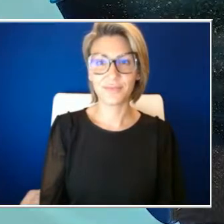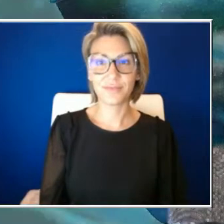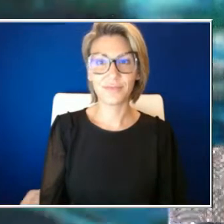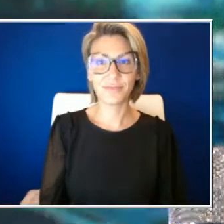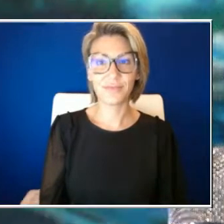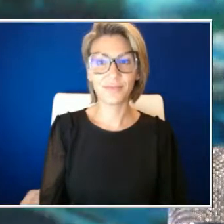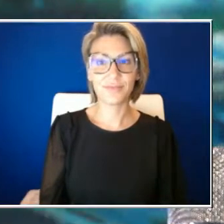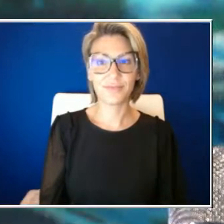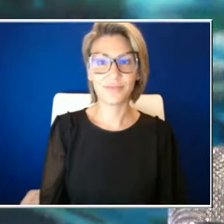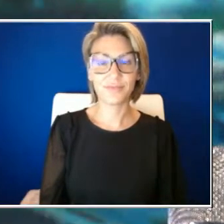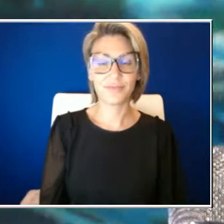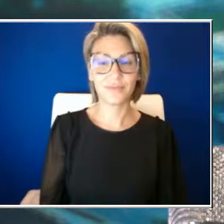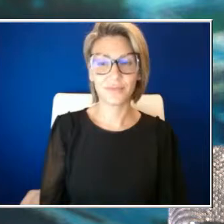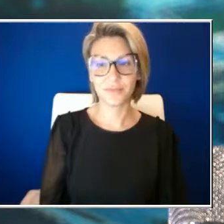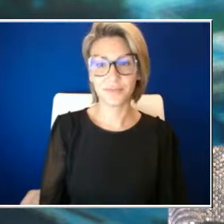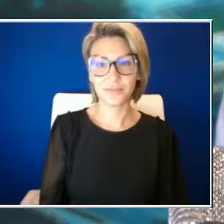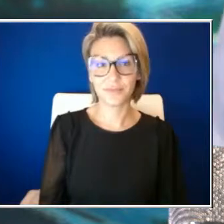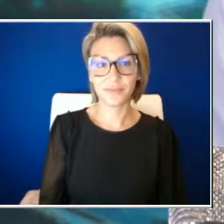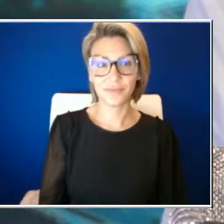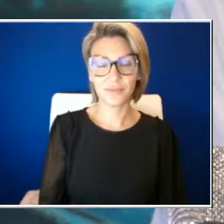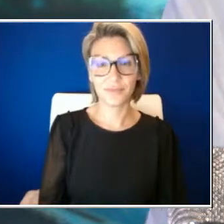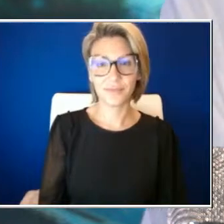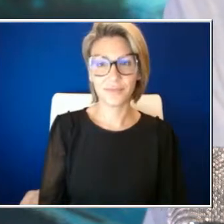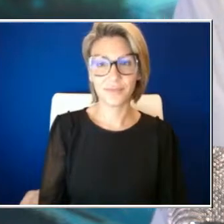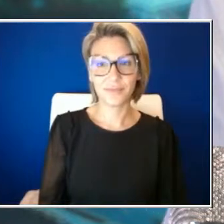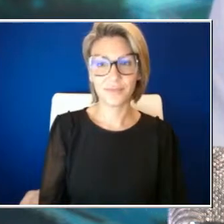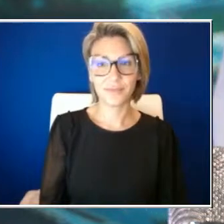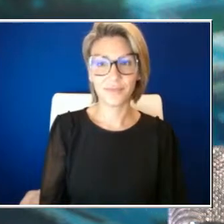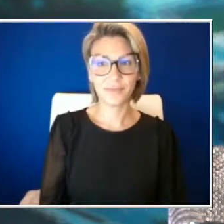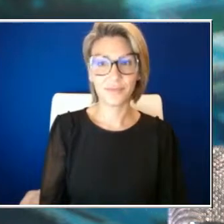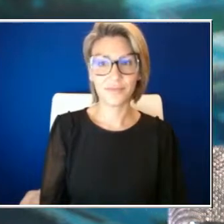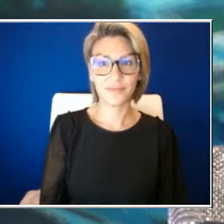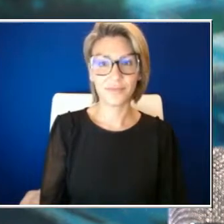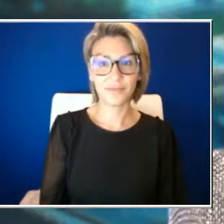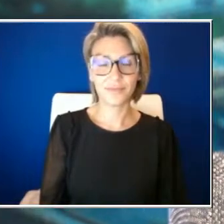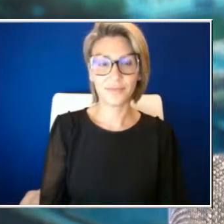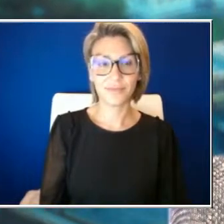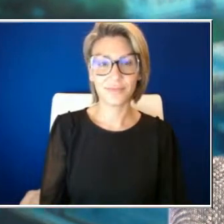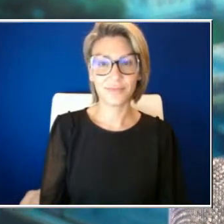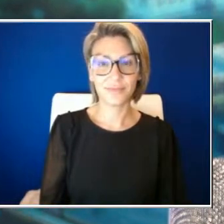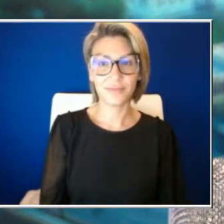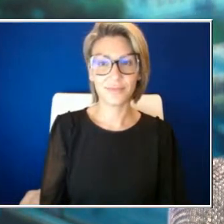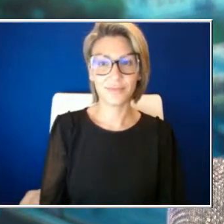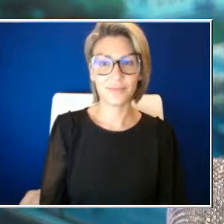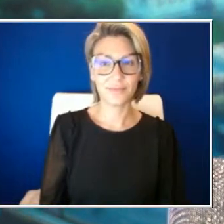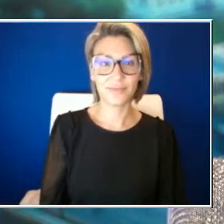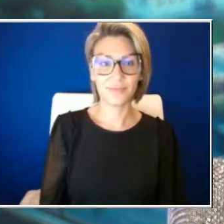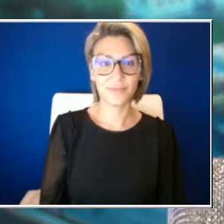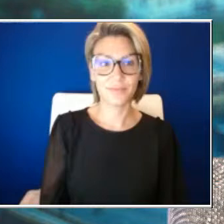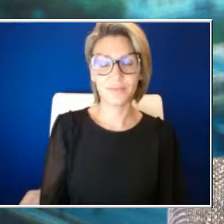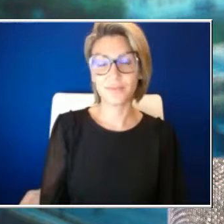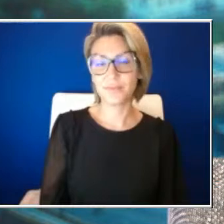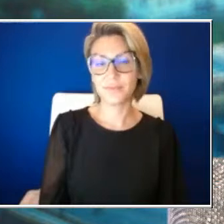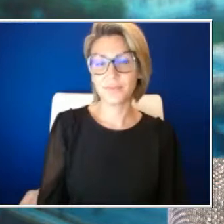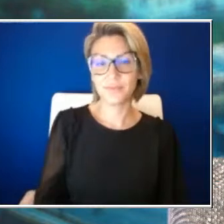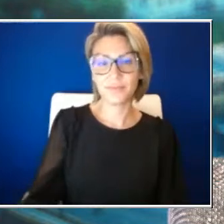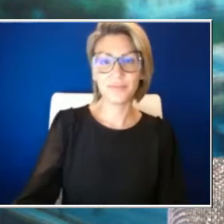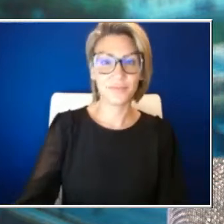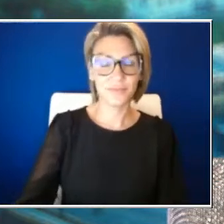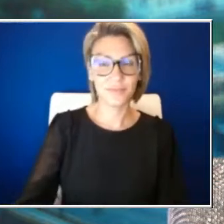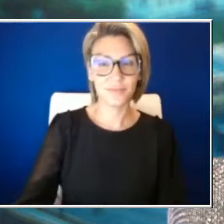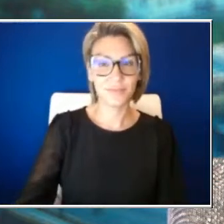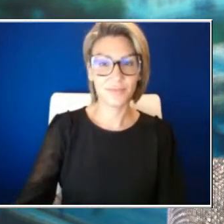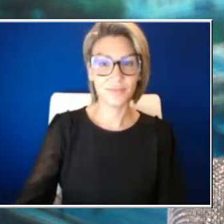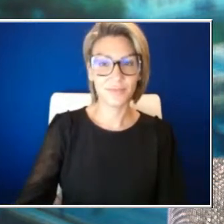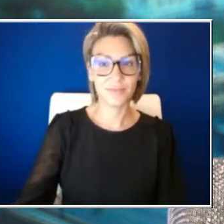Hey, good morning, everyone. I'm Dr. Steve Stites, Chief Medical Officer here at the University of Kansas Health System and Executive Vice Chancellor at the University of Kansas Medical Center.